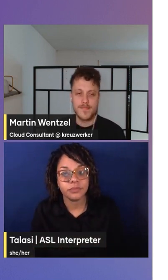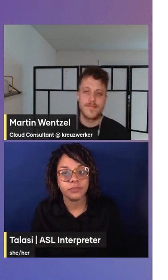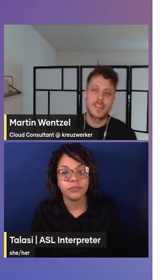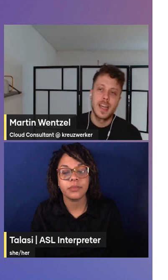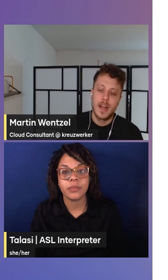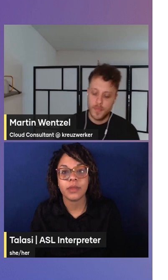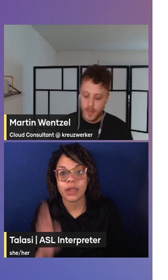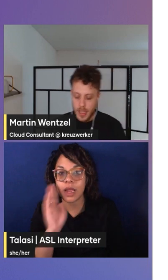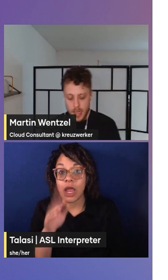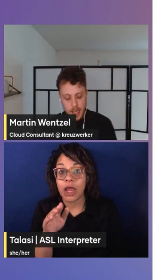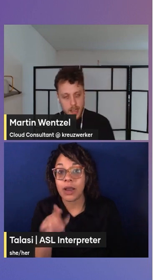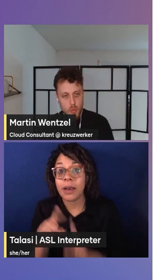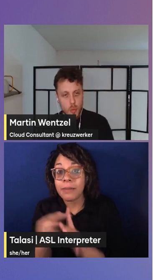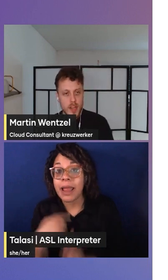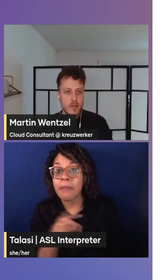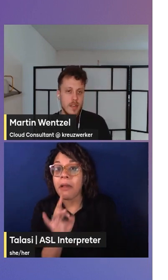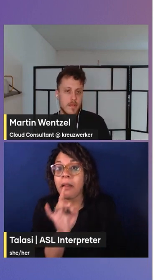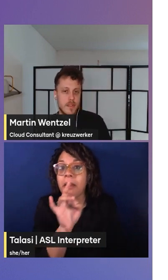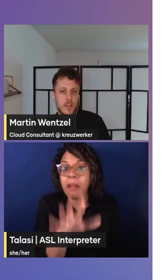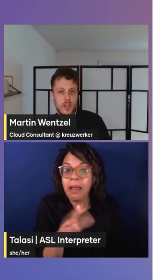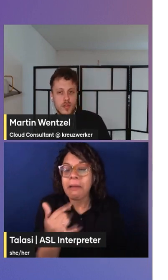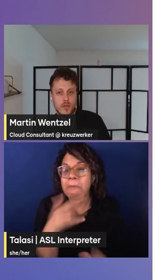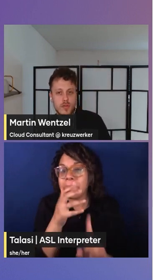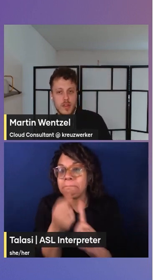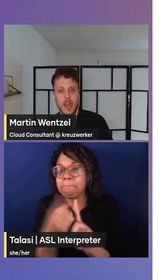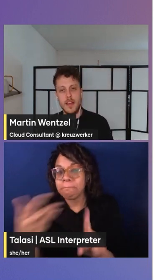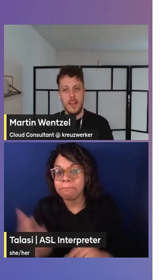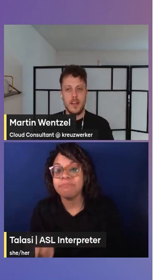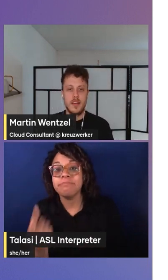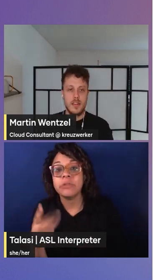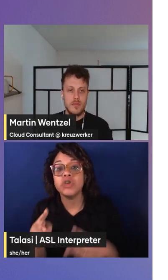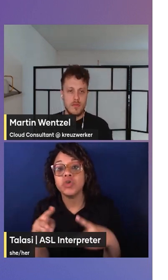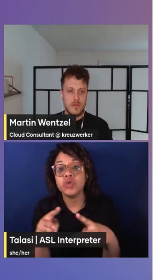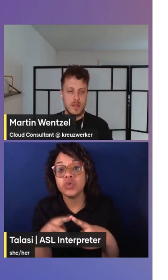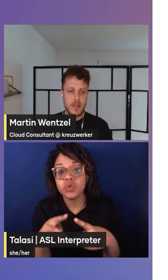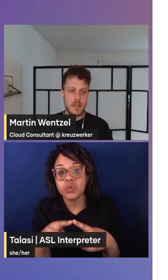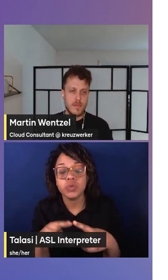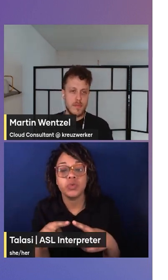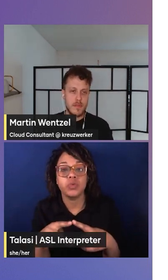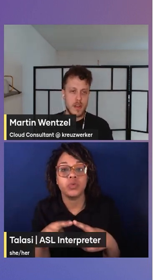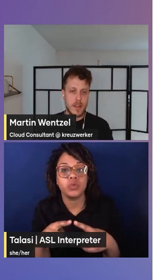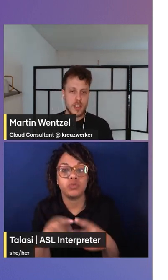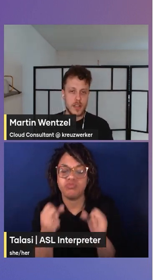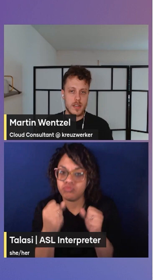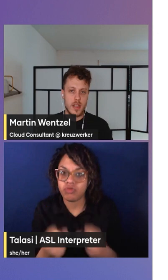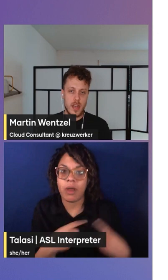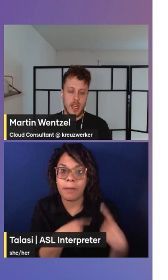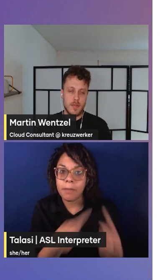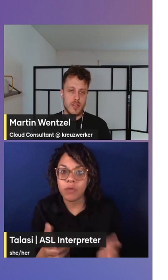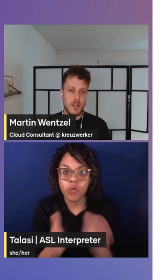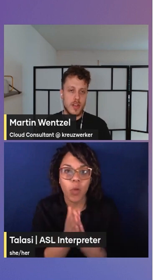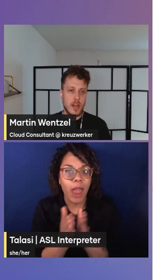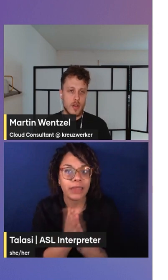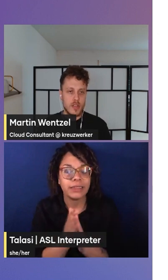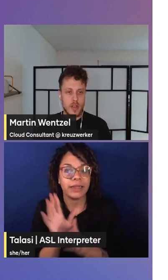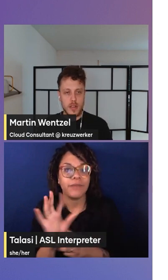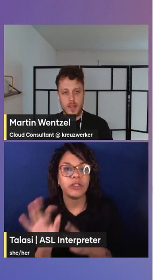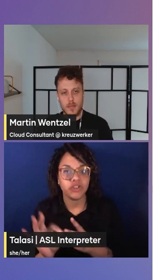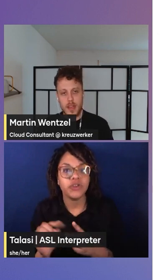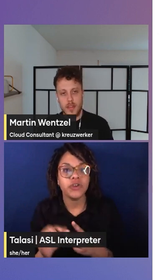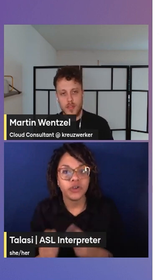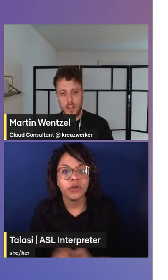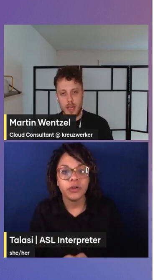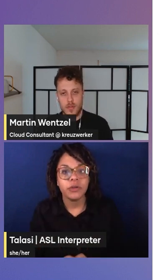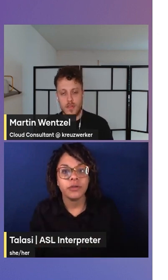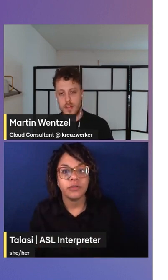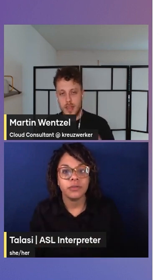beginning, and we do have 2 highly requested features, and I'm always counting them